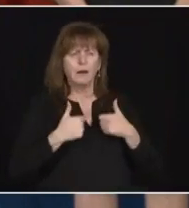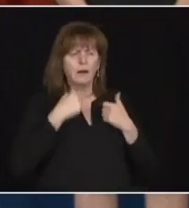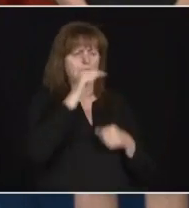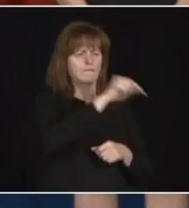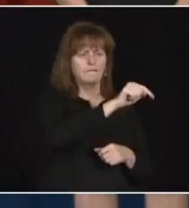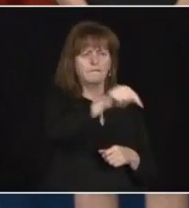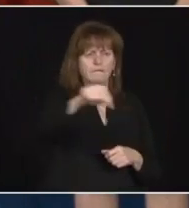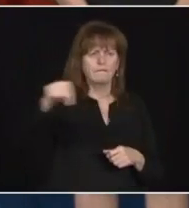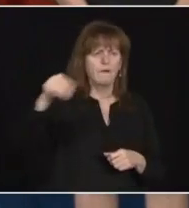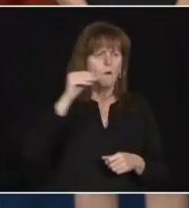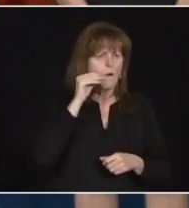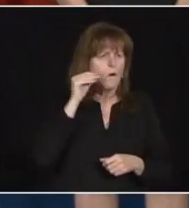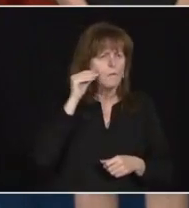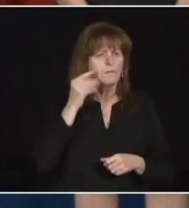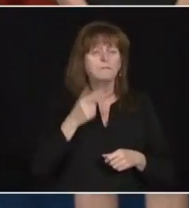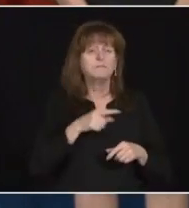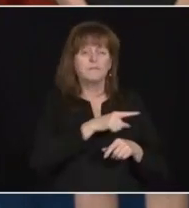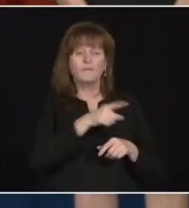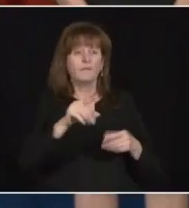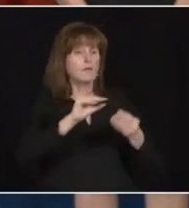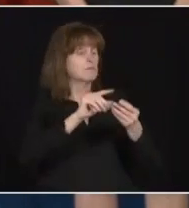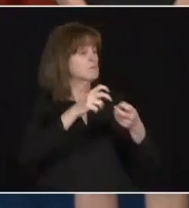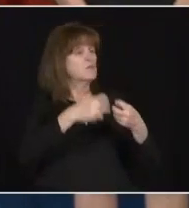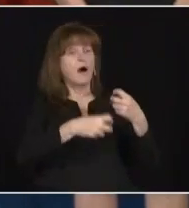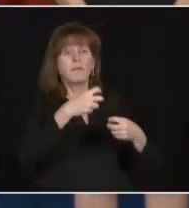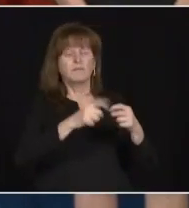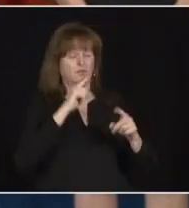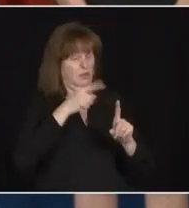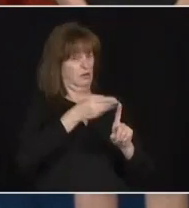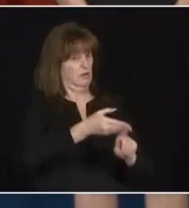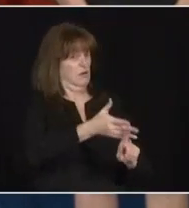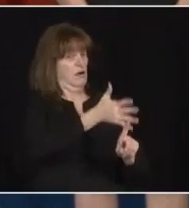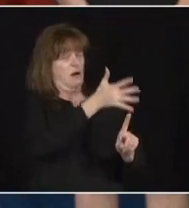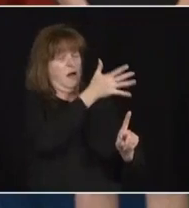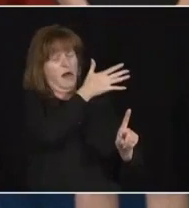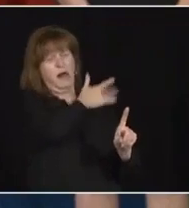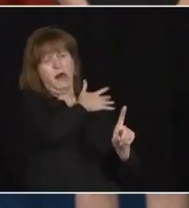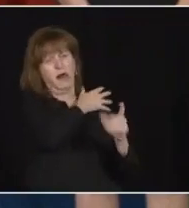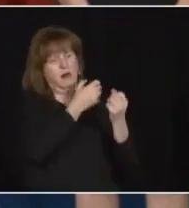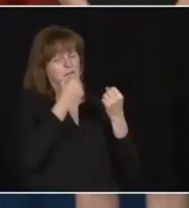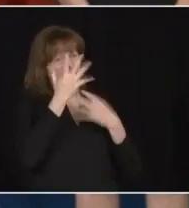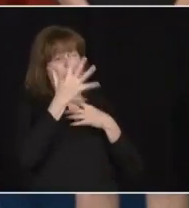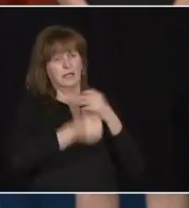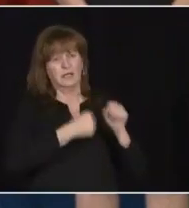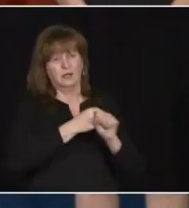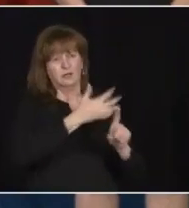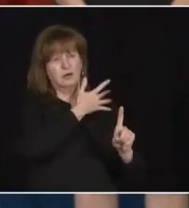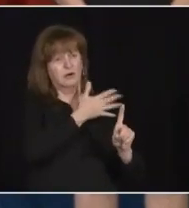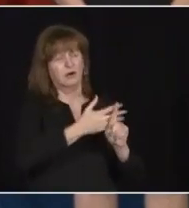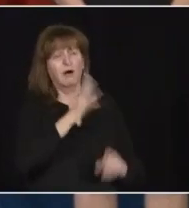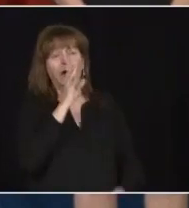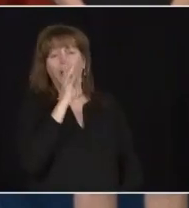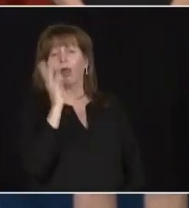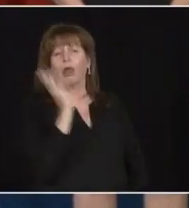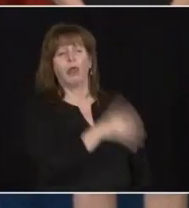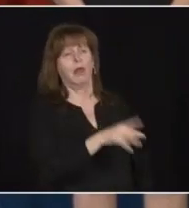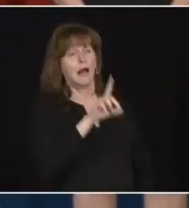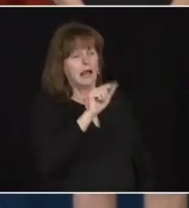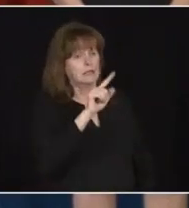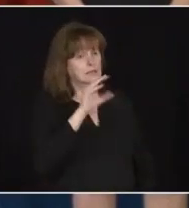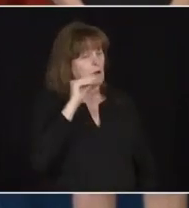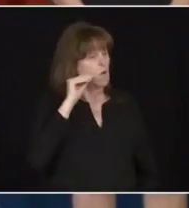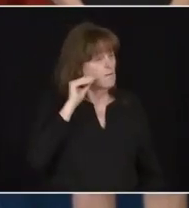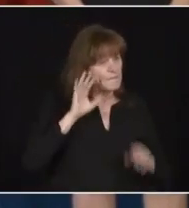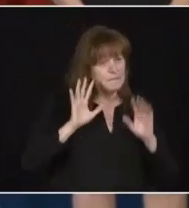in the making, and this sector was neglected for decades. We look across the board, we see different homes